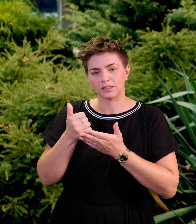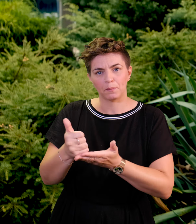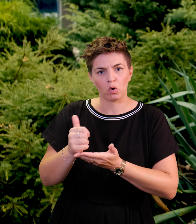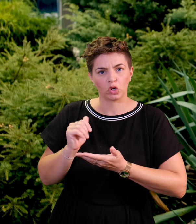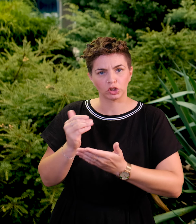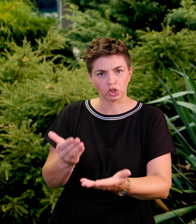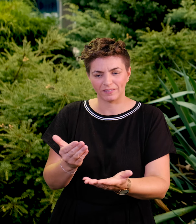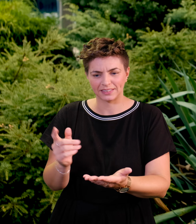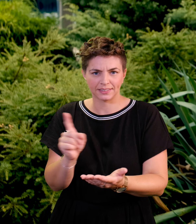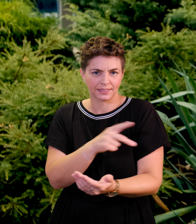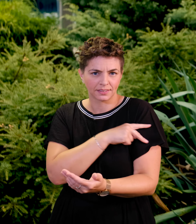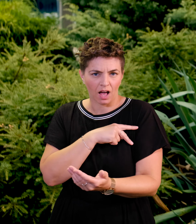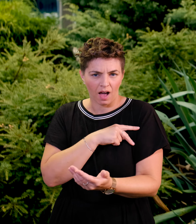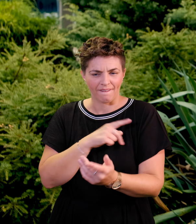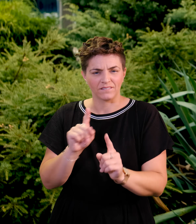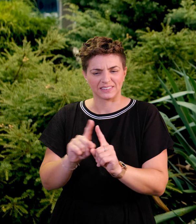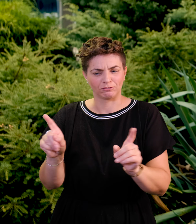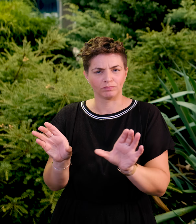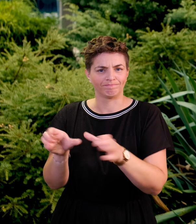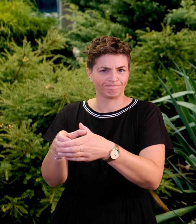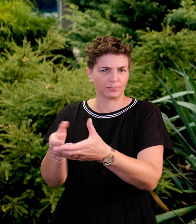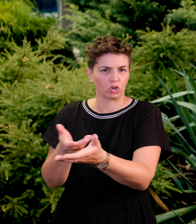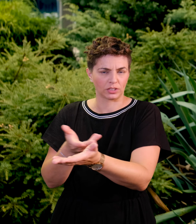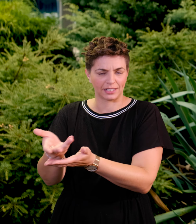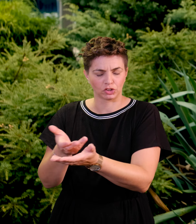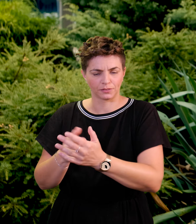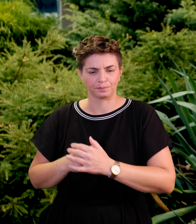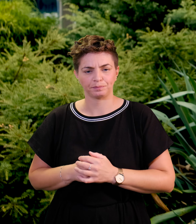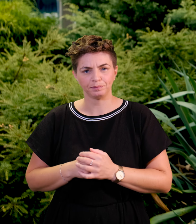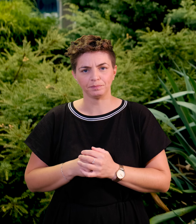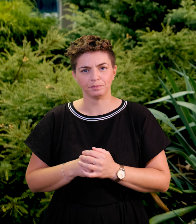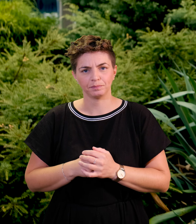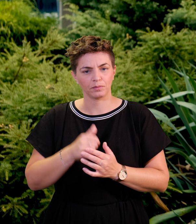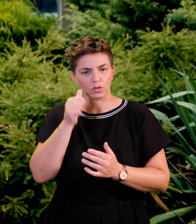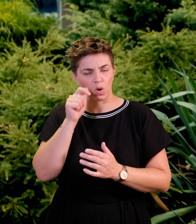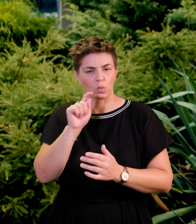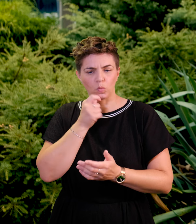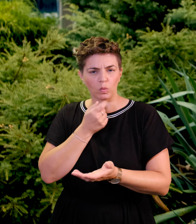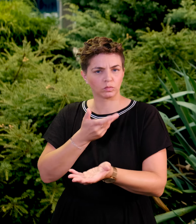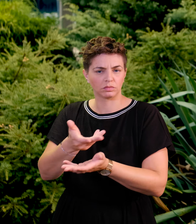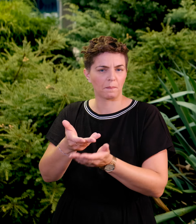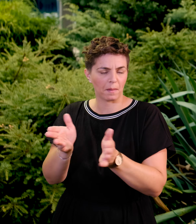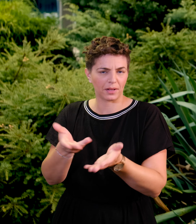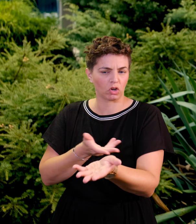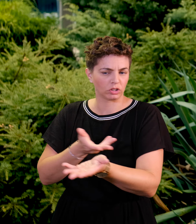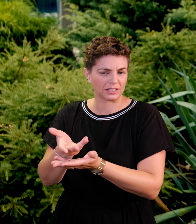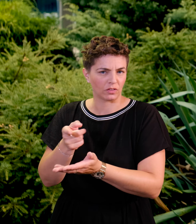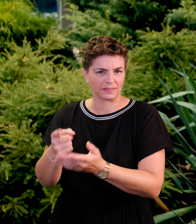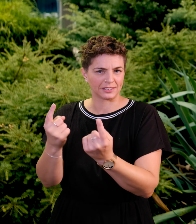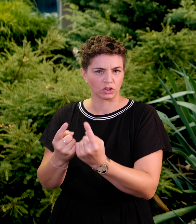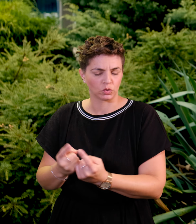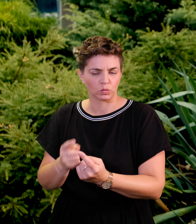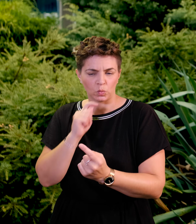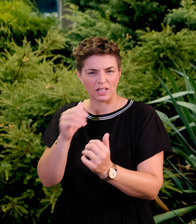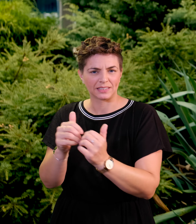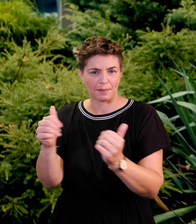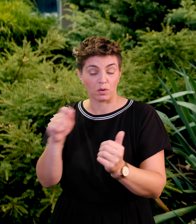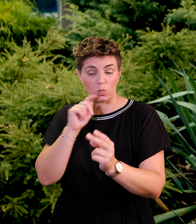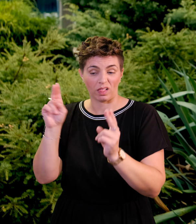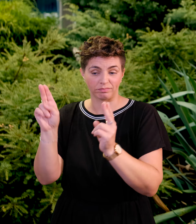the support services of the organisation as a separate work stream. And even though we don't have to come to public consultation over those issues,